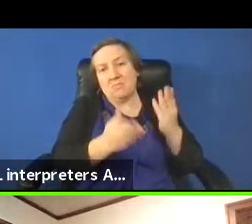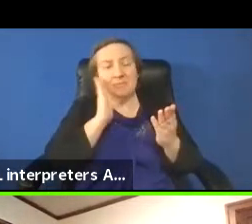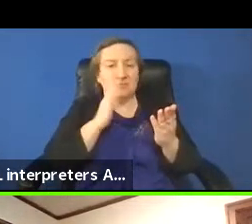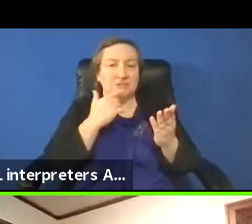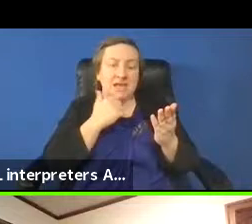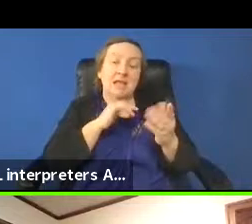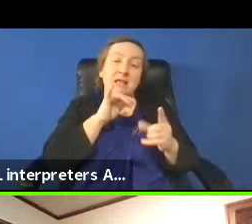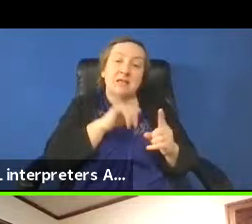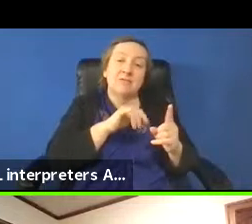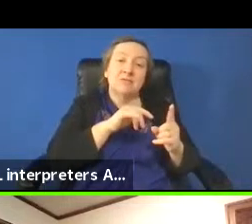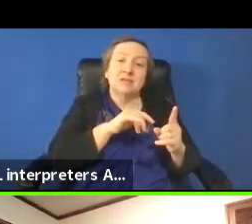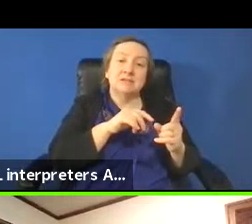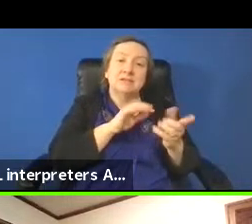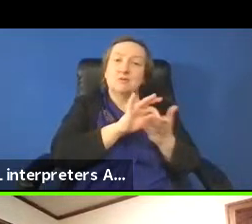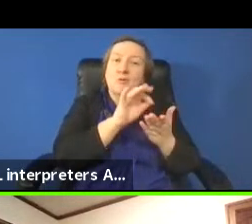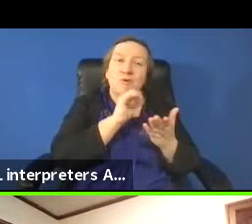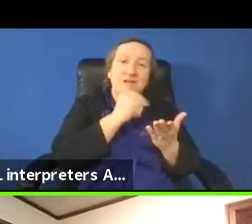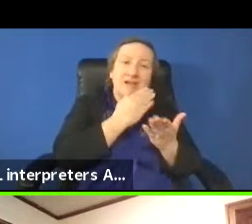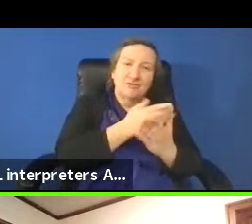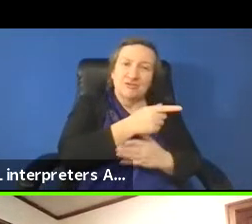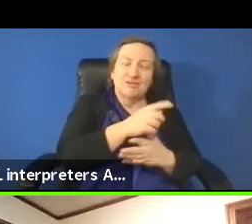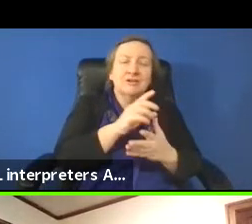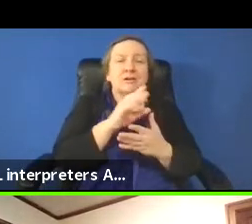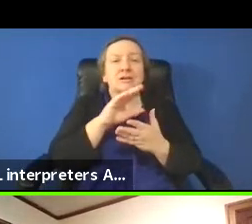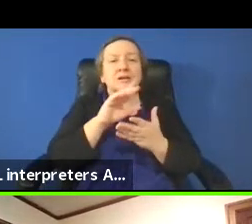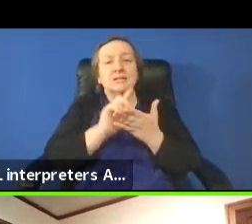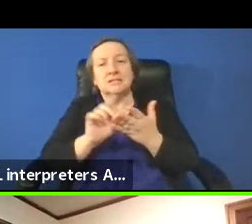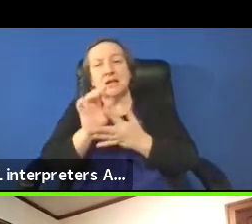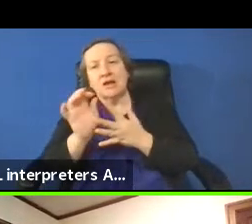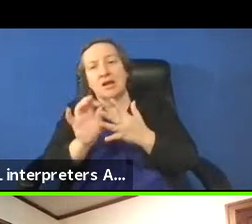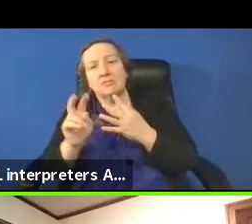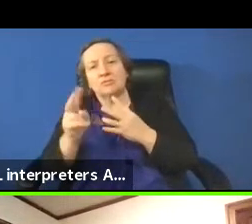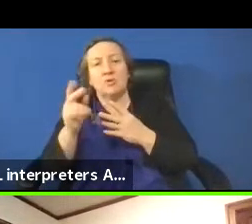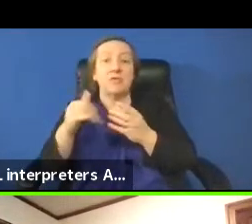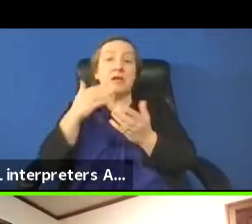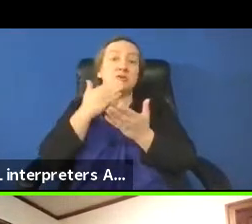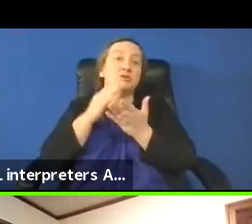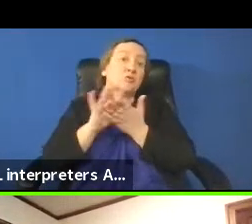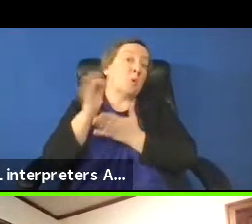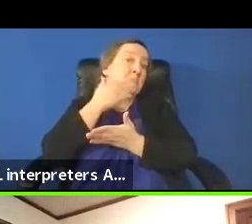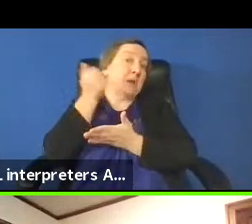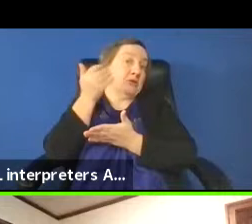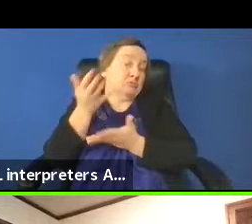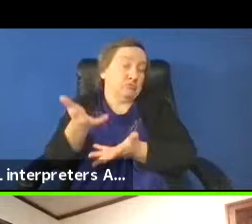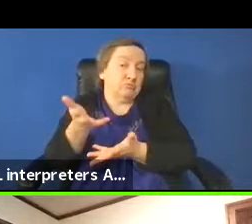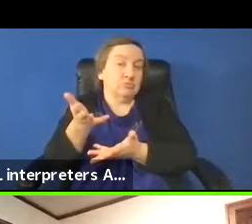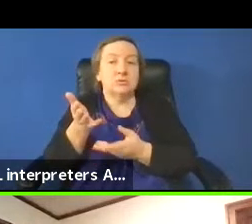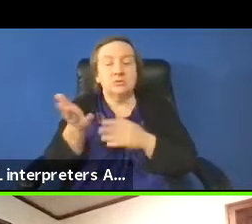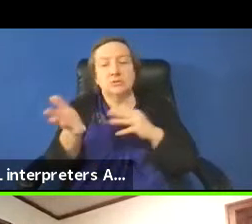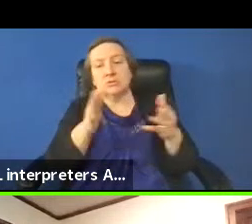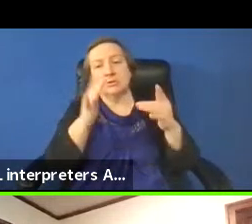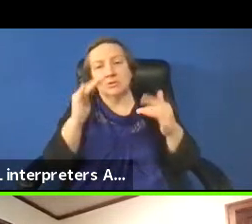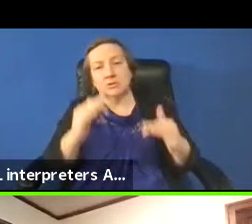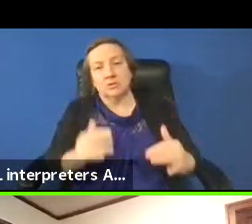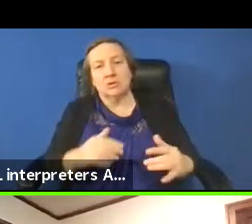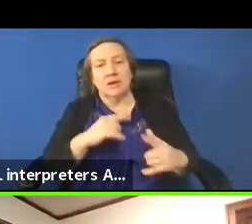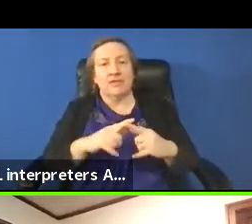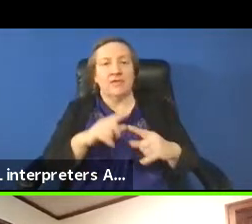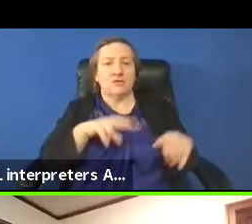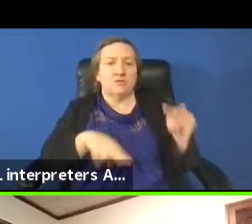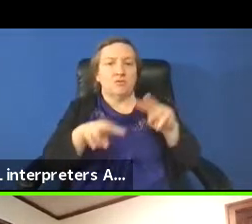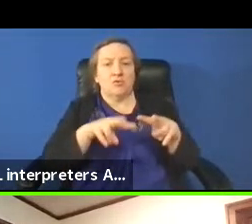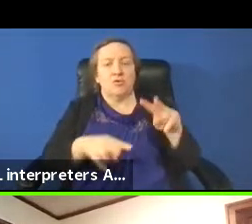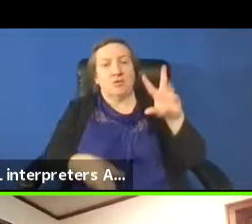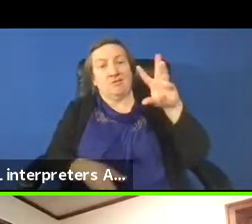this scores really poorly here. Design option 2 say, well, this scores really well. And then so on. And then you look at the